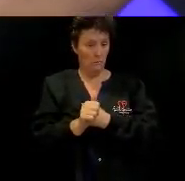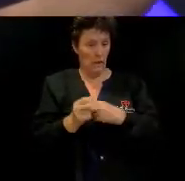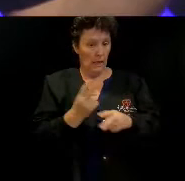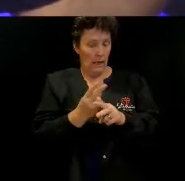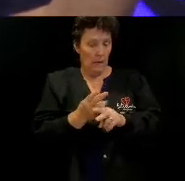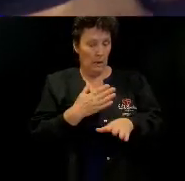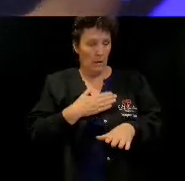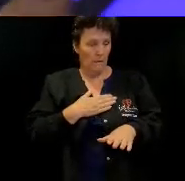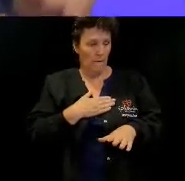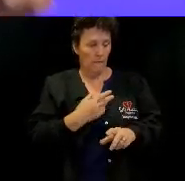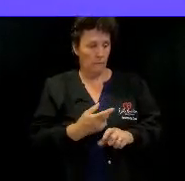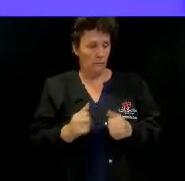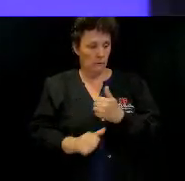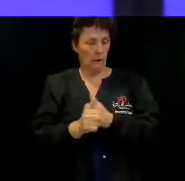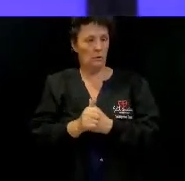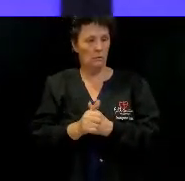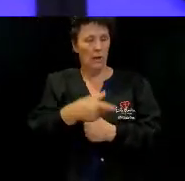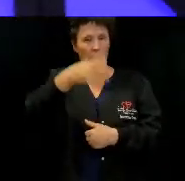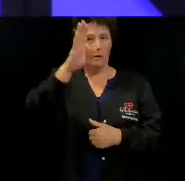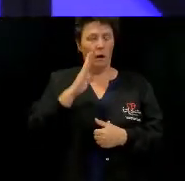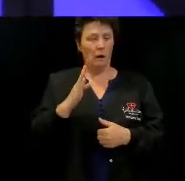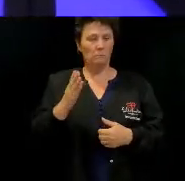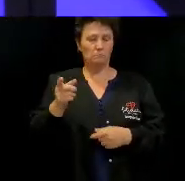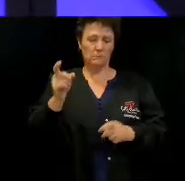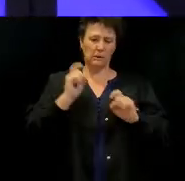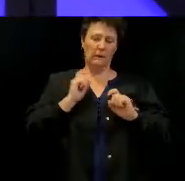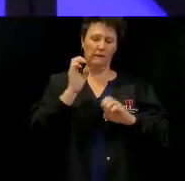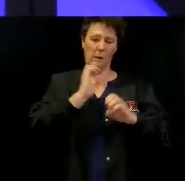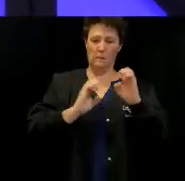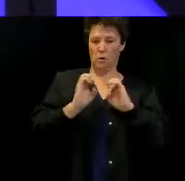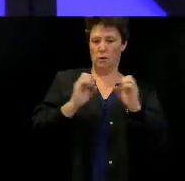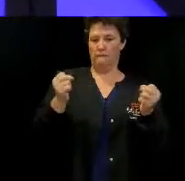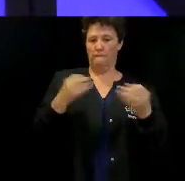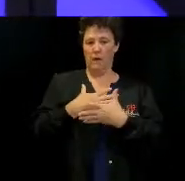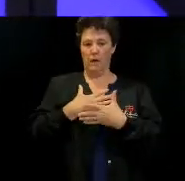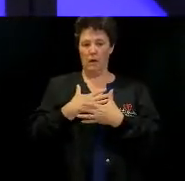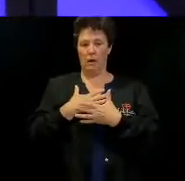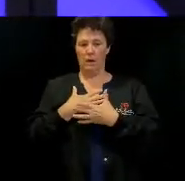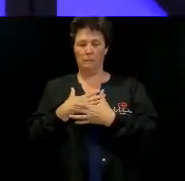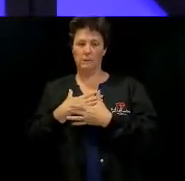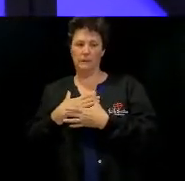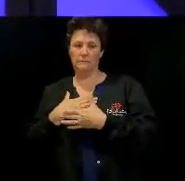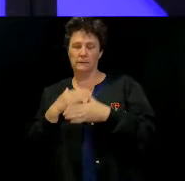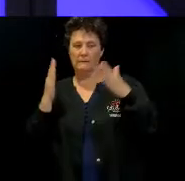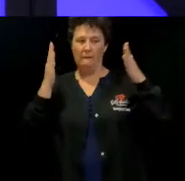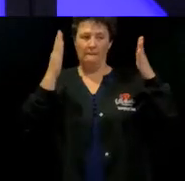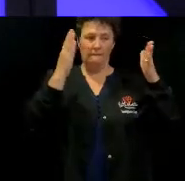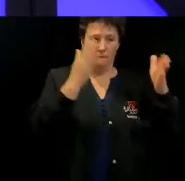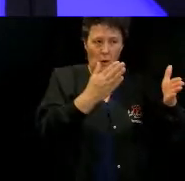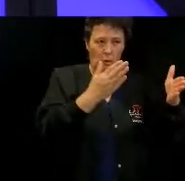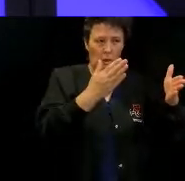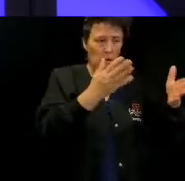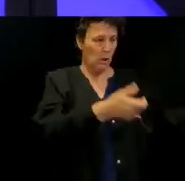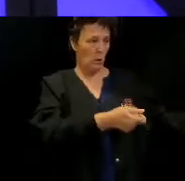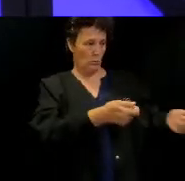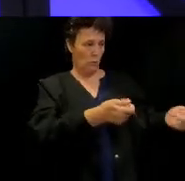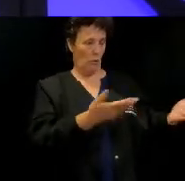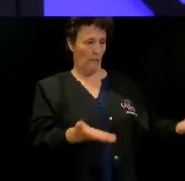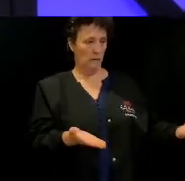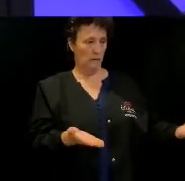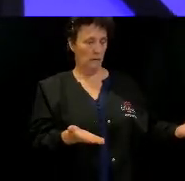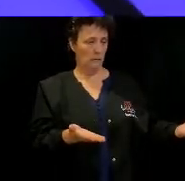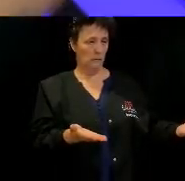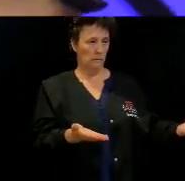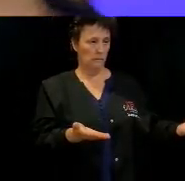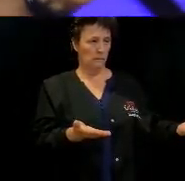Okay? So God has given us the emotion of fear as a way to address things with urgency. This is the good fear, okay? But what we're talking